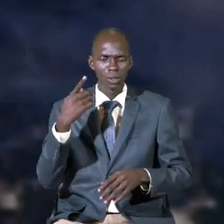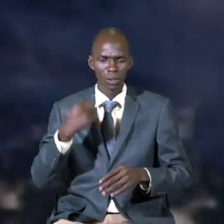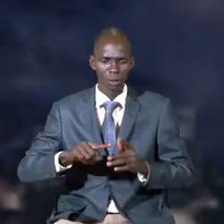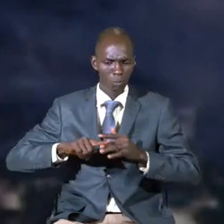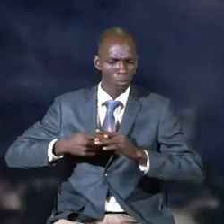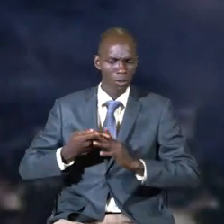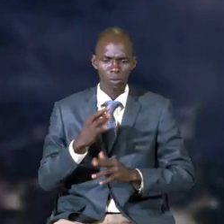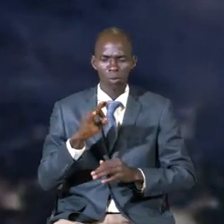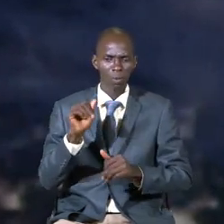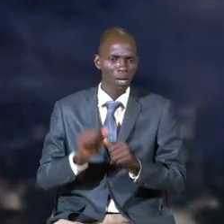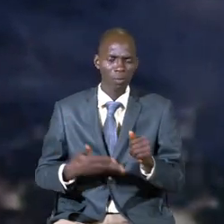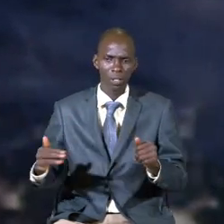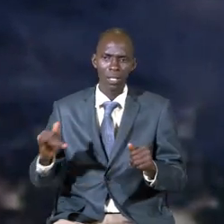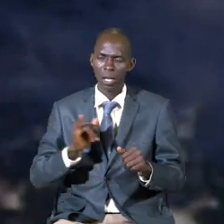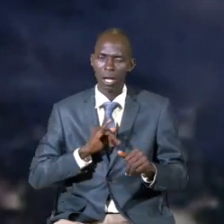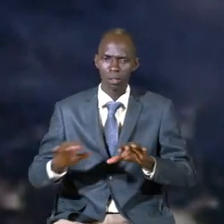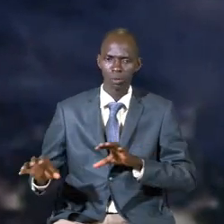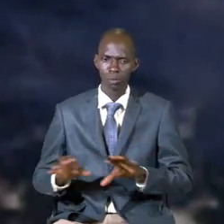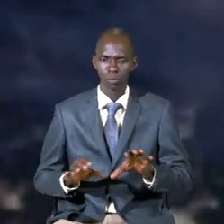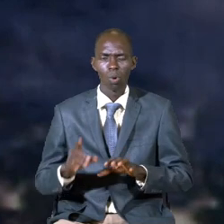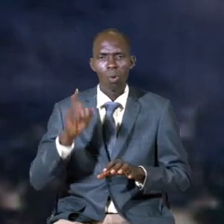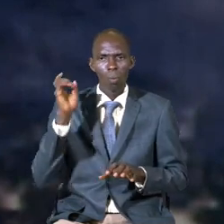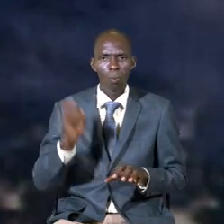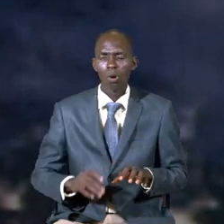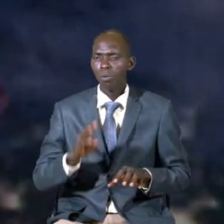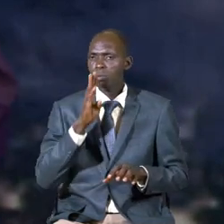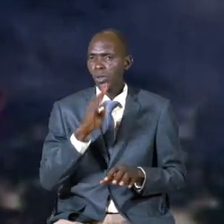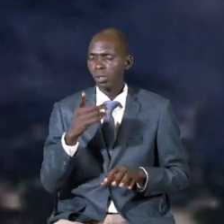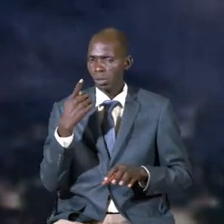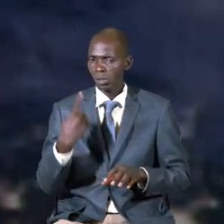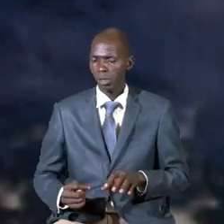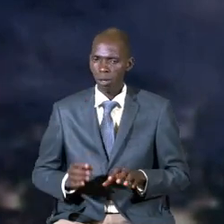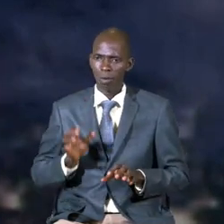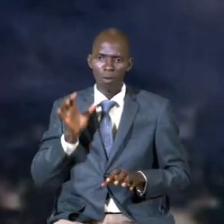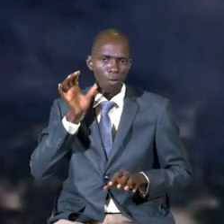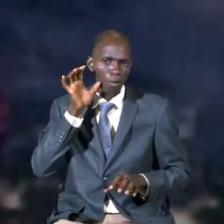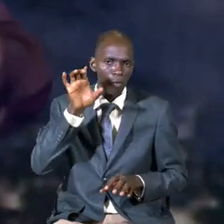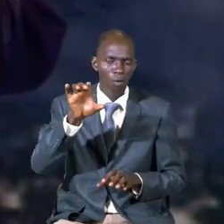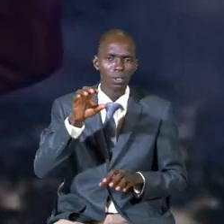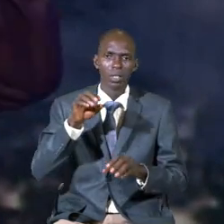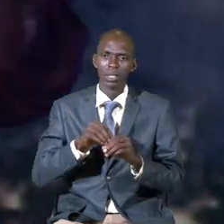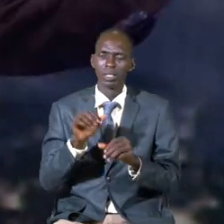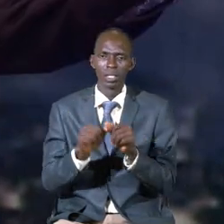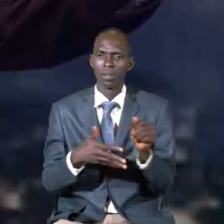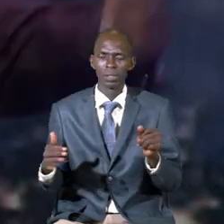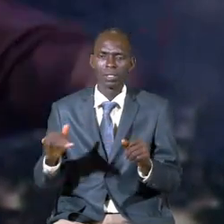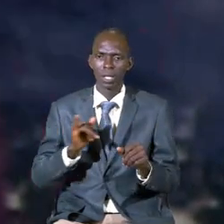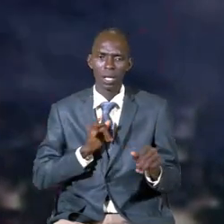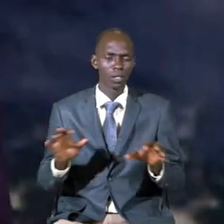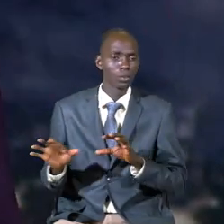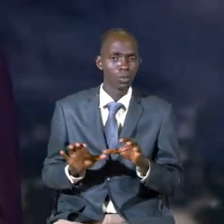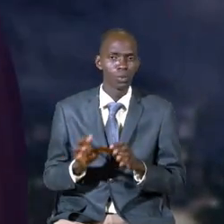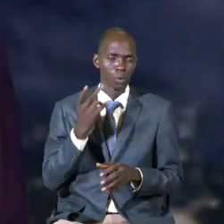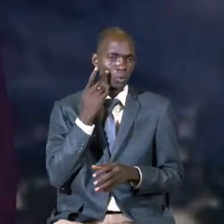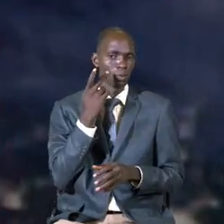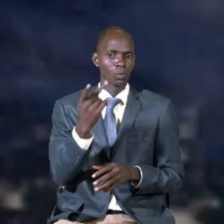do must be the propelling force in everything i do behold the